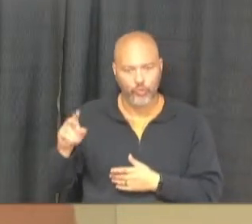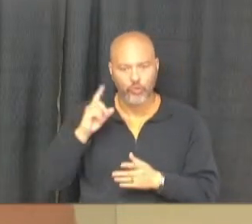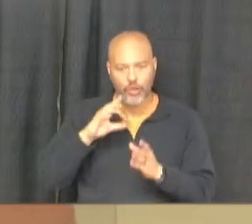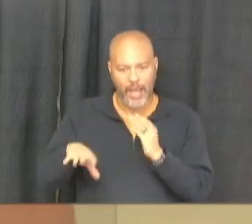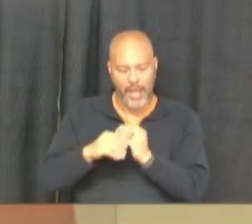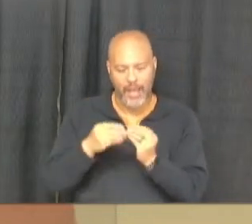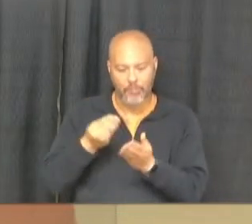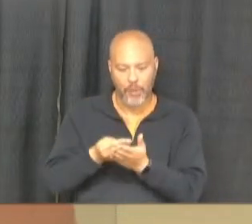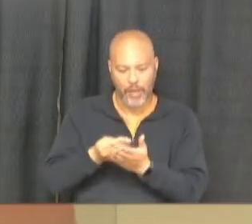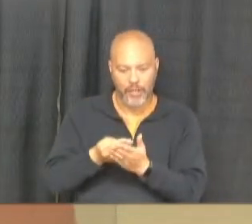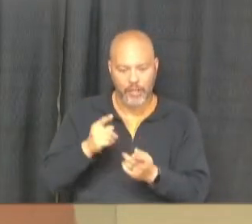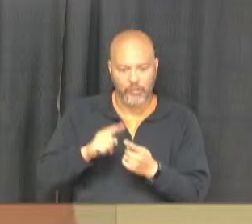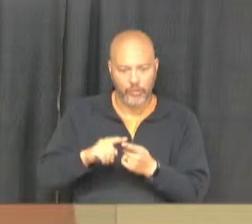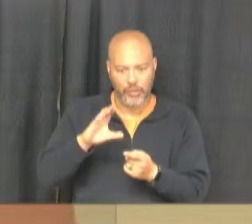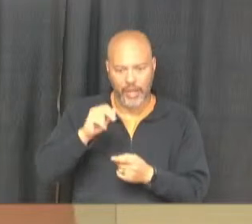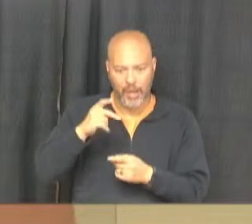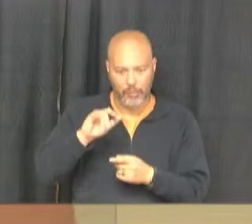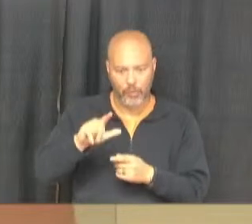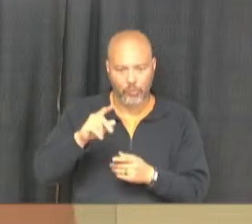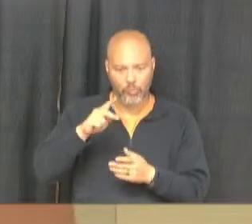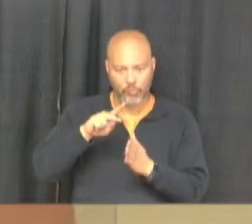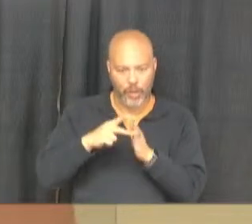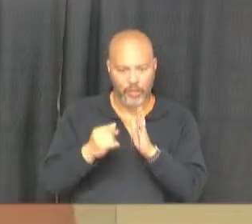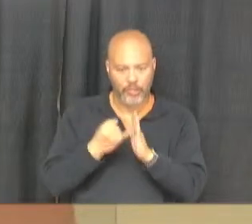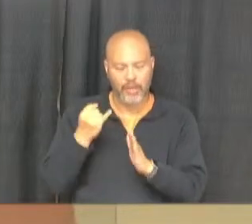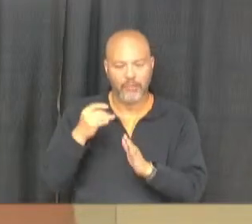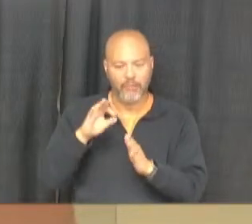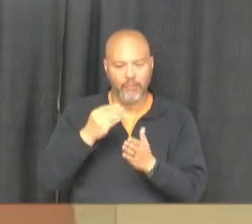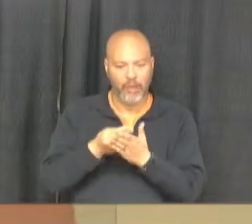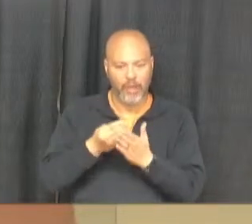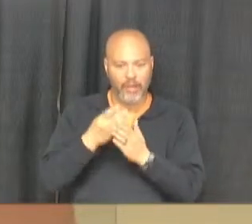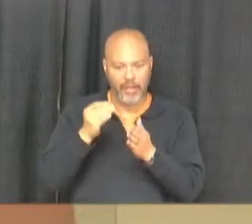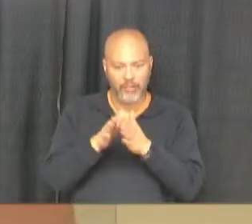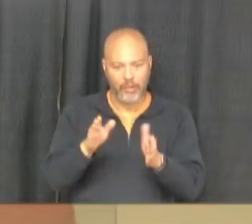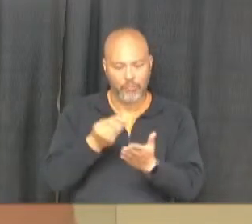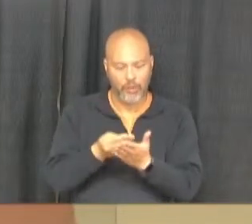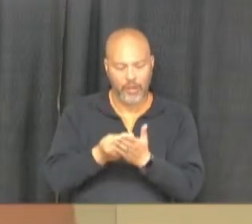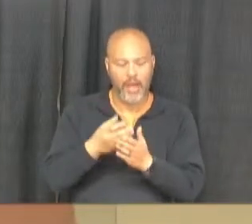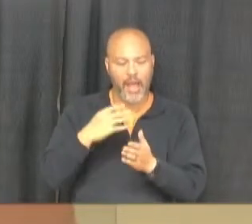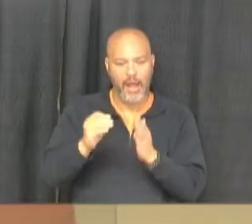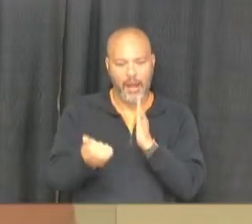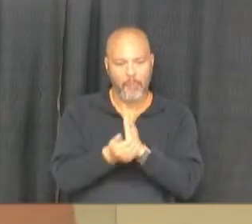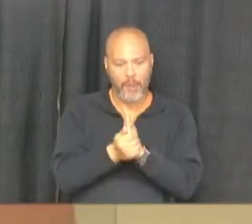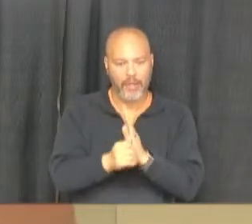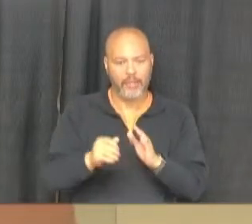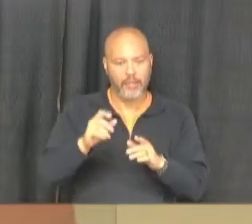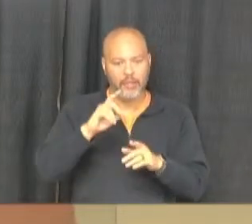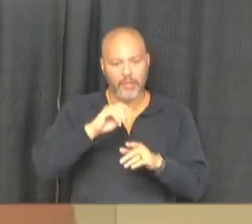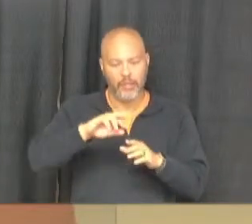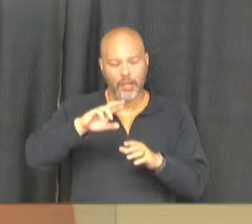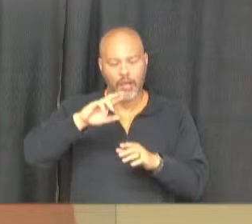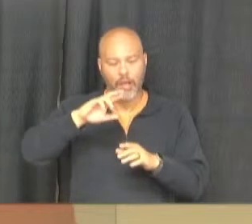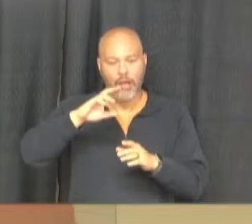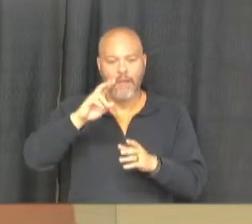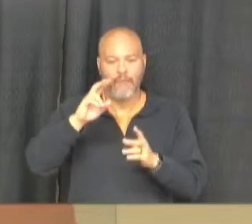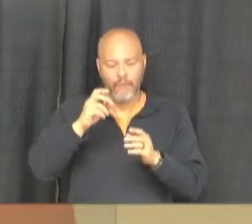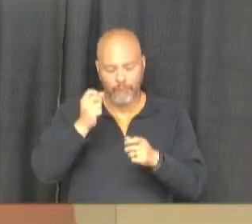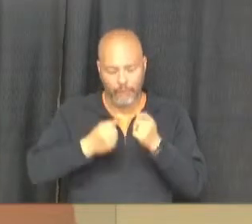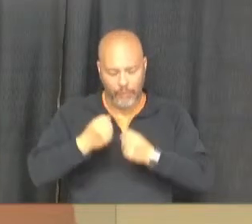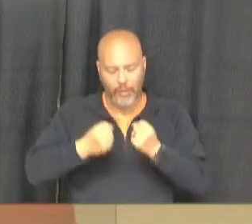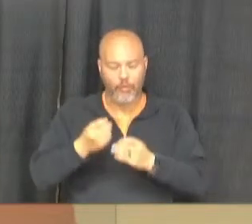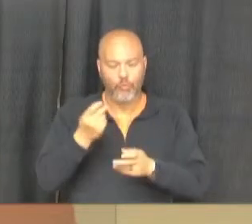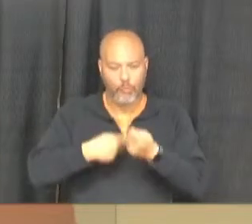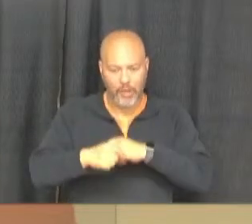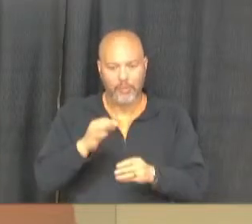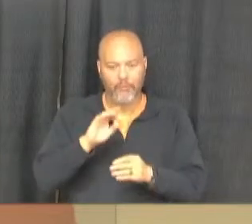add additional funding to the Capital Projects Fund and General Fund, amend the Pandemic Relief Fund and the Vehicle Replacement Fund. The